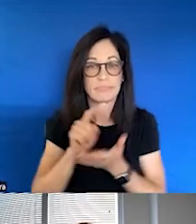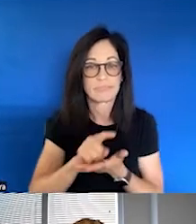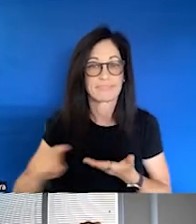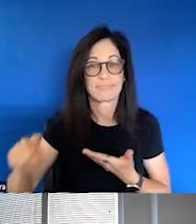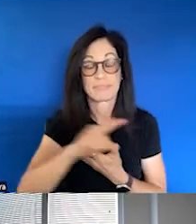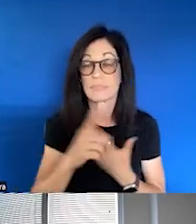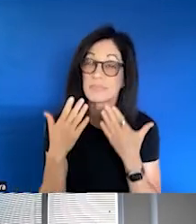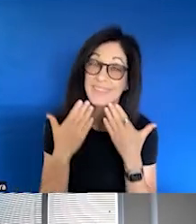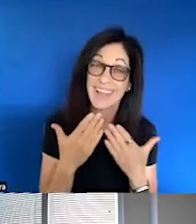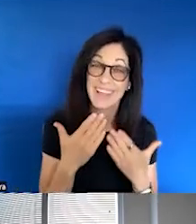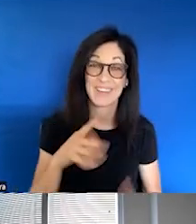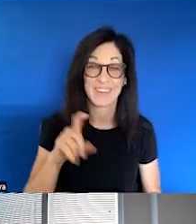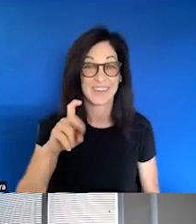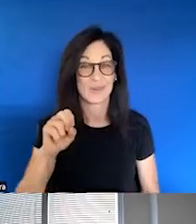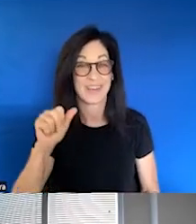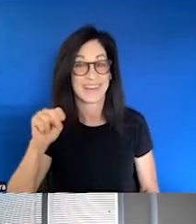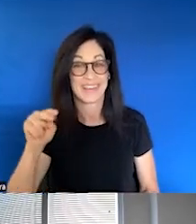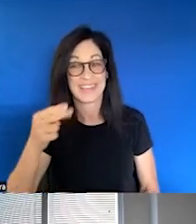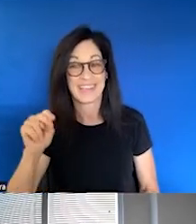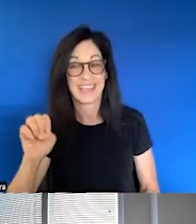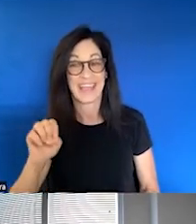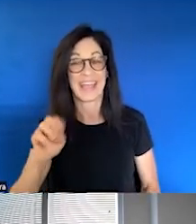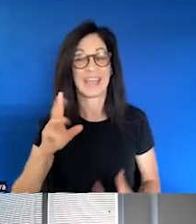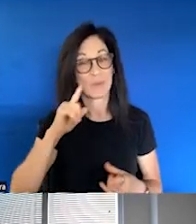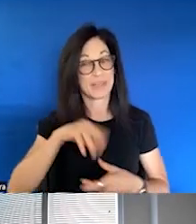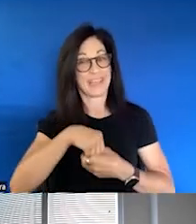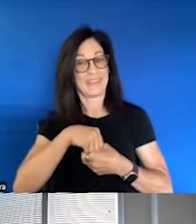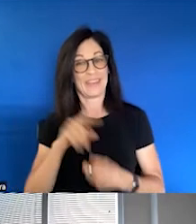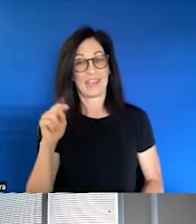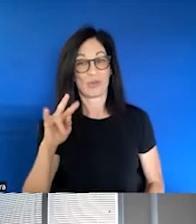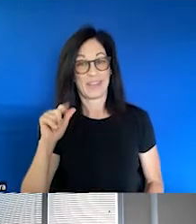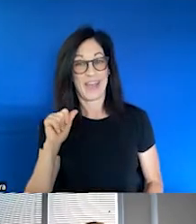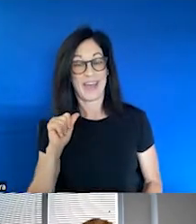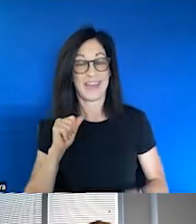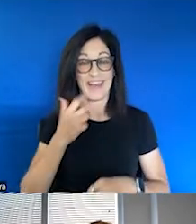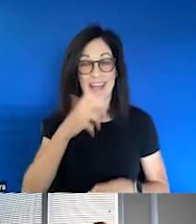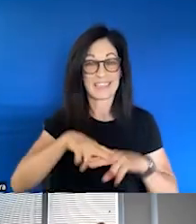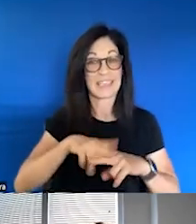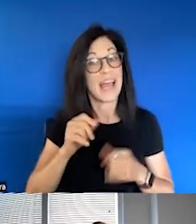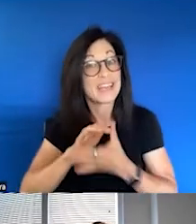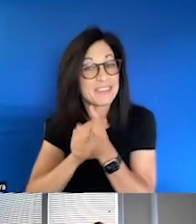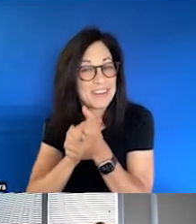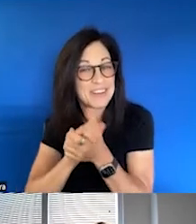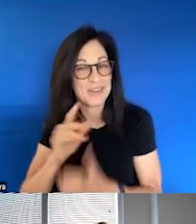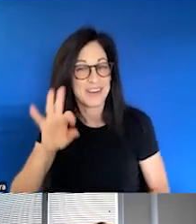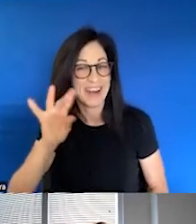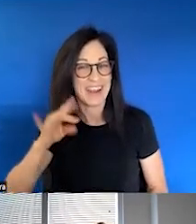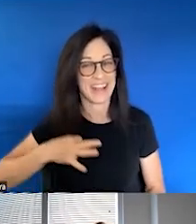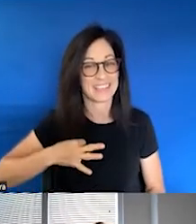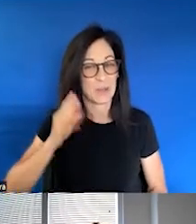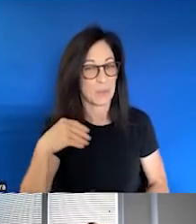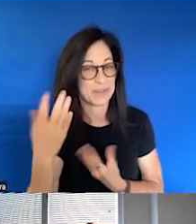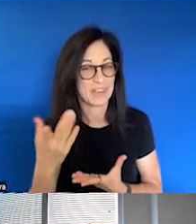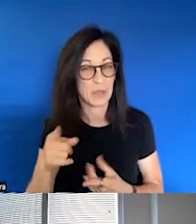And thank you to Shanae for being in the trivia hot seat, and congrats on your 988 t-shirt that we'll get your way. Karen, I'll get